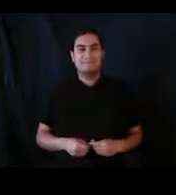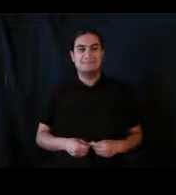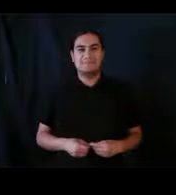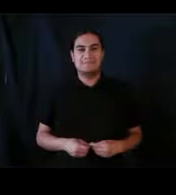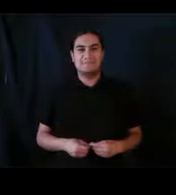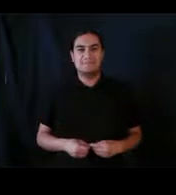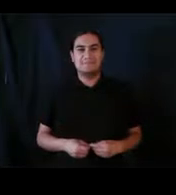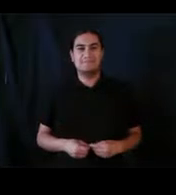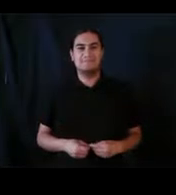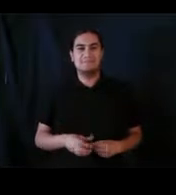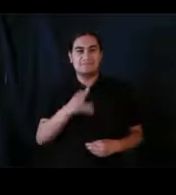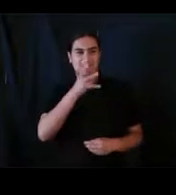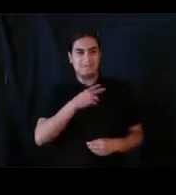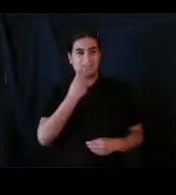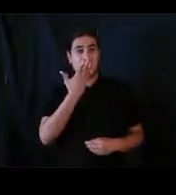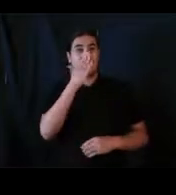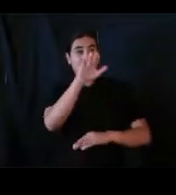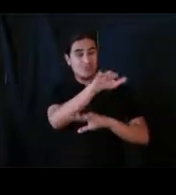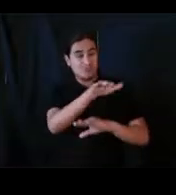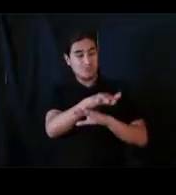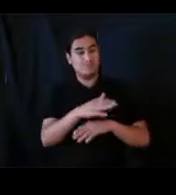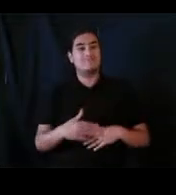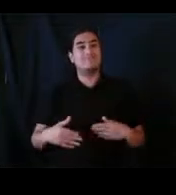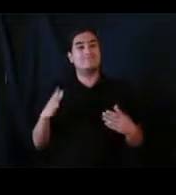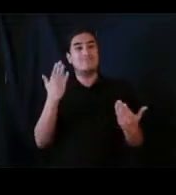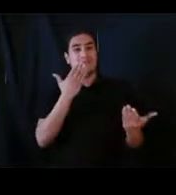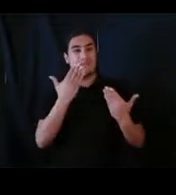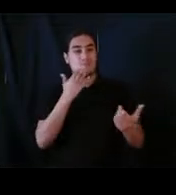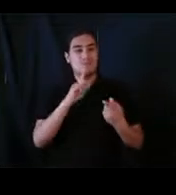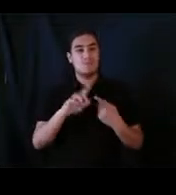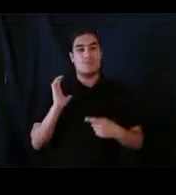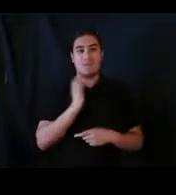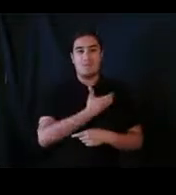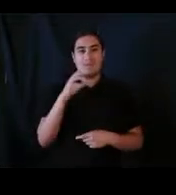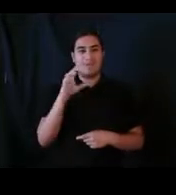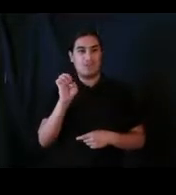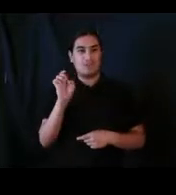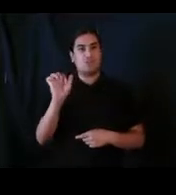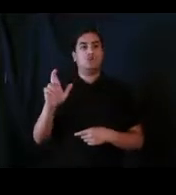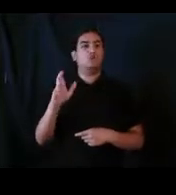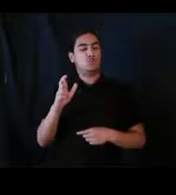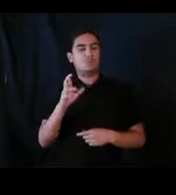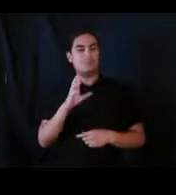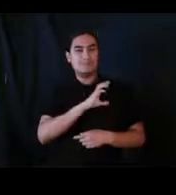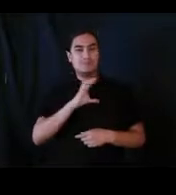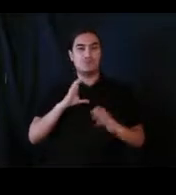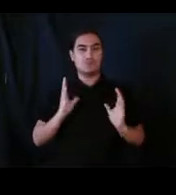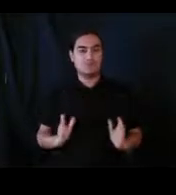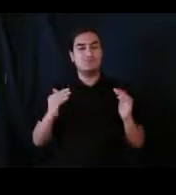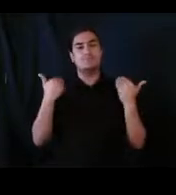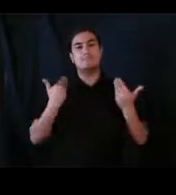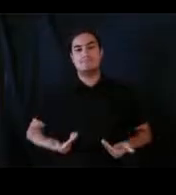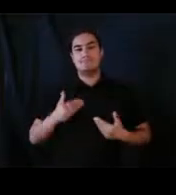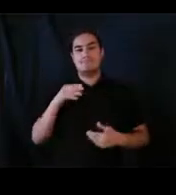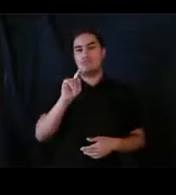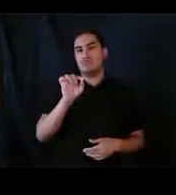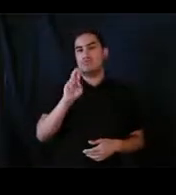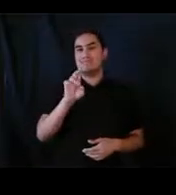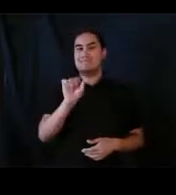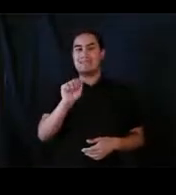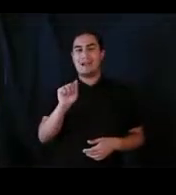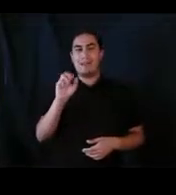so good afternoon um thank you tara eager and the commissioners i'm theresa romell not teresa